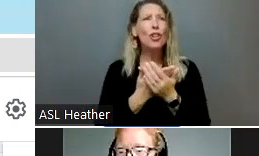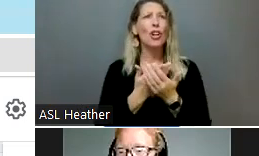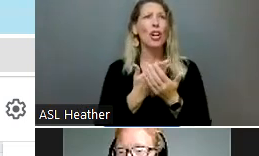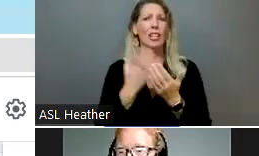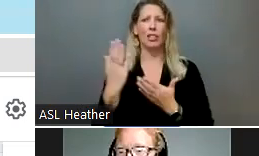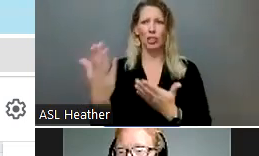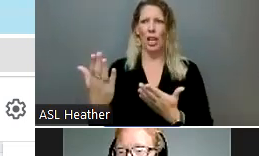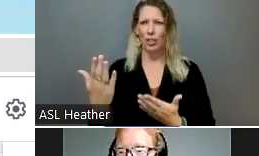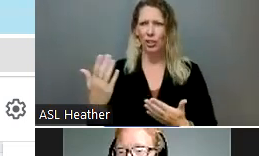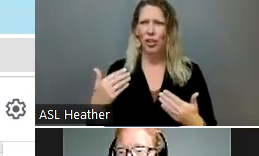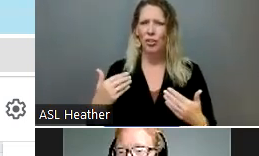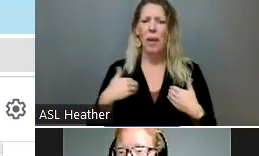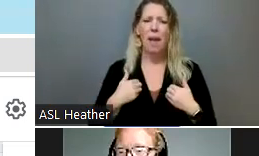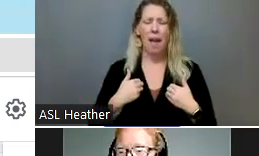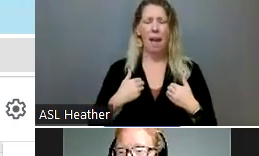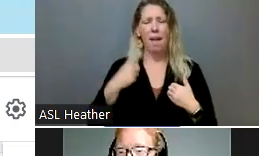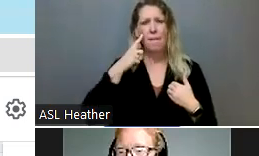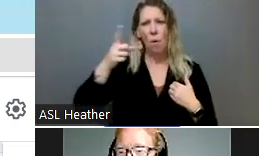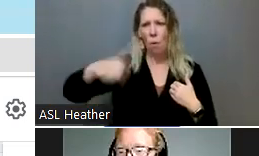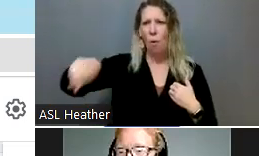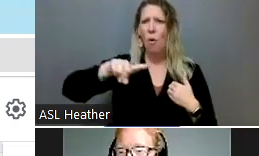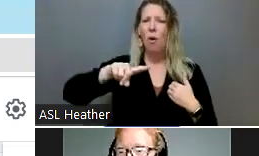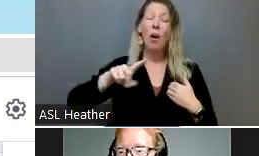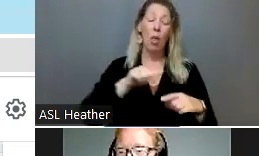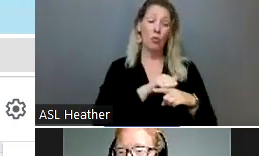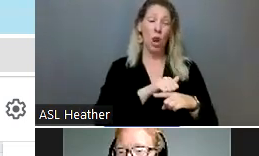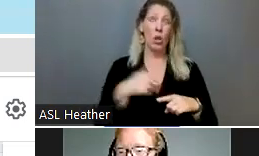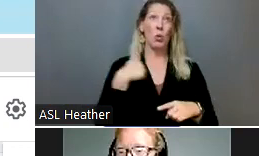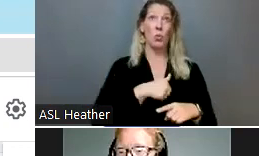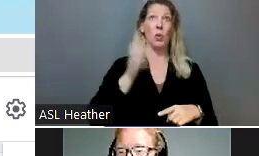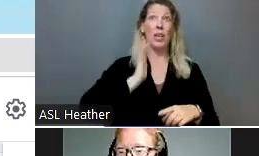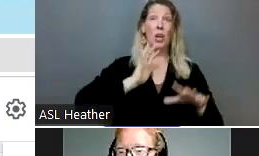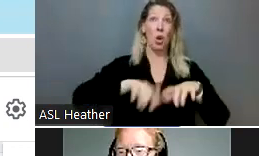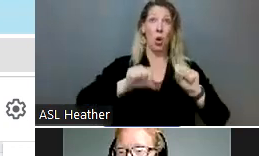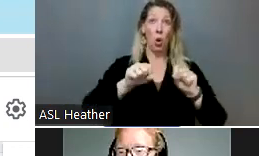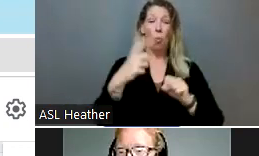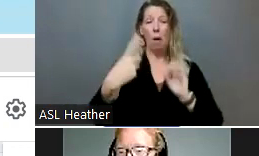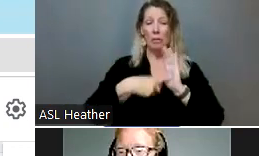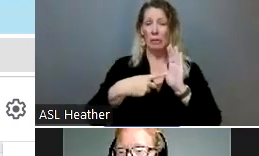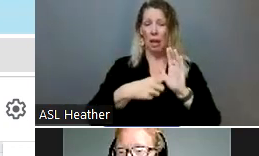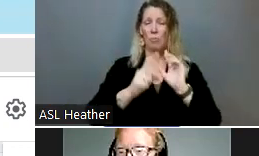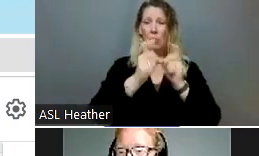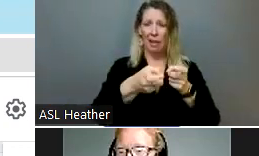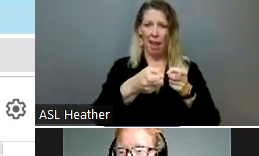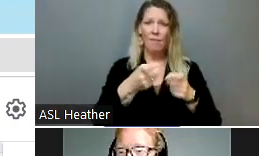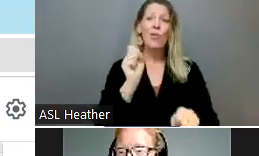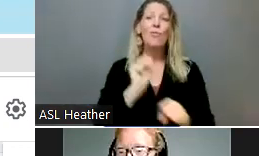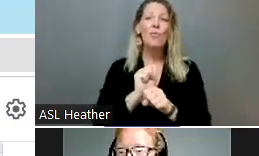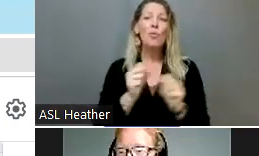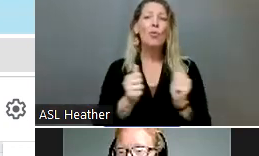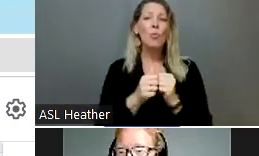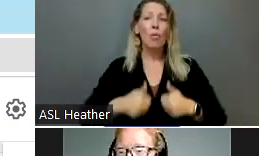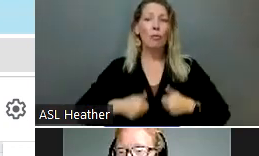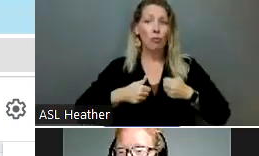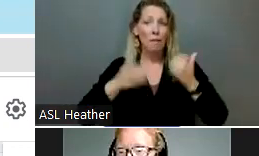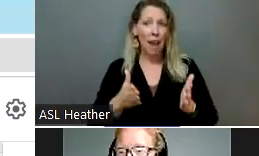suggestion that we have for folks. In the training that we hosted, one example that we gave was working with a survivor who's